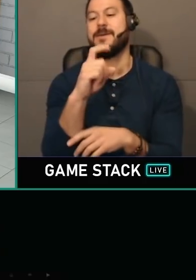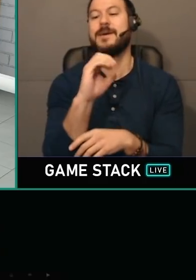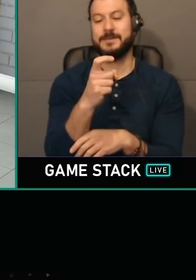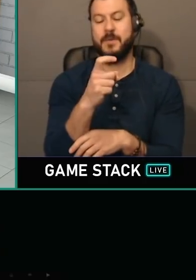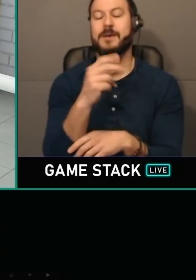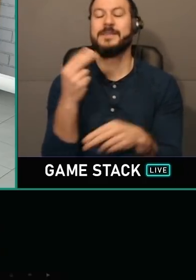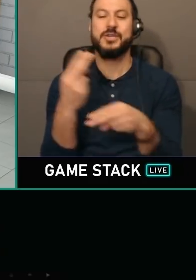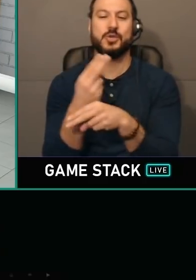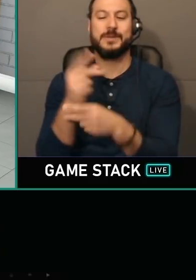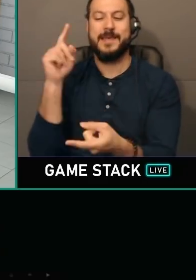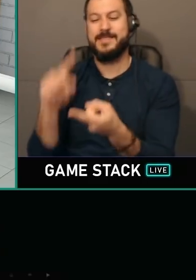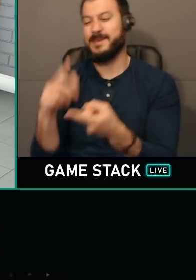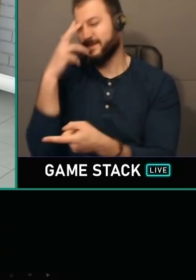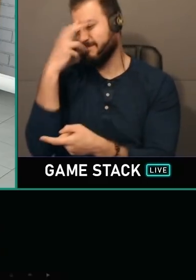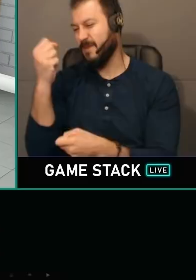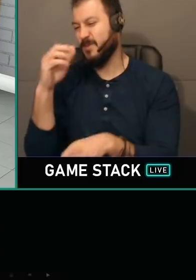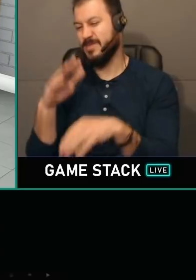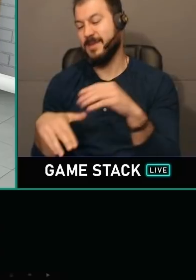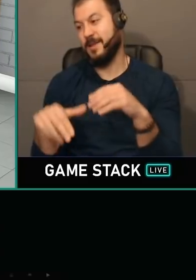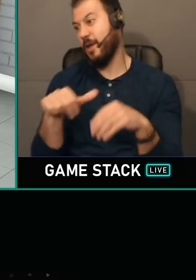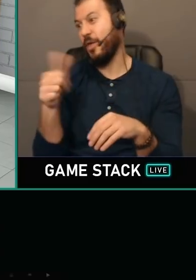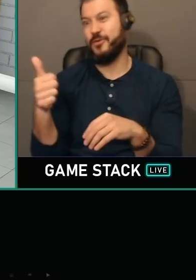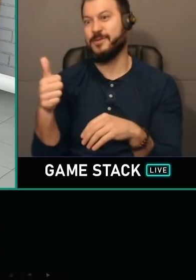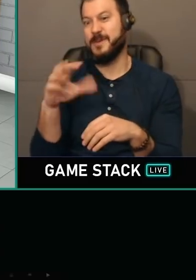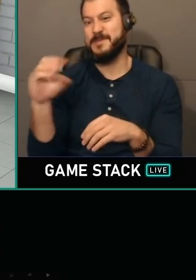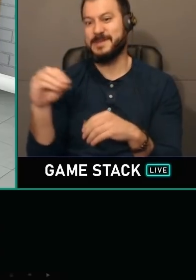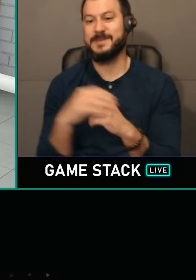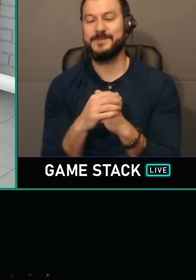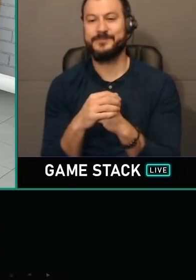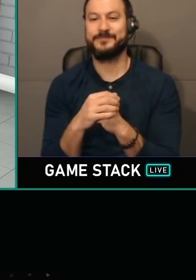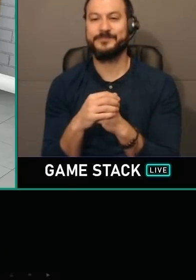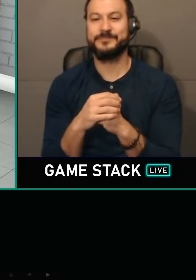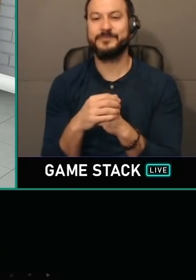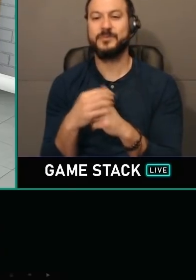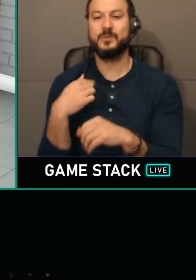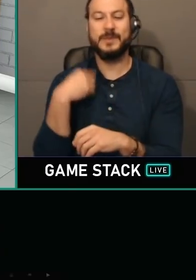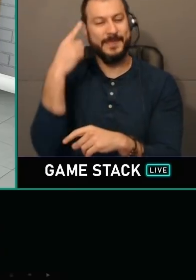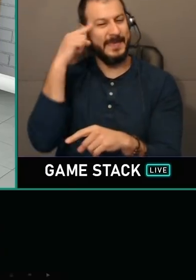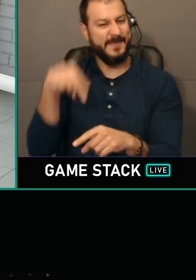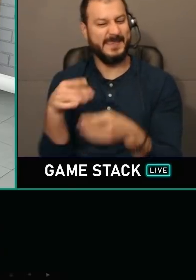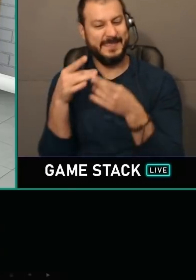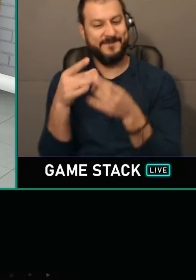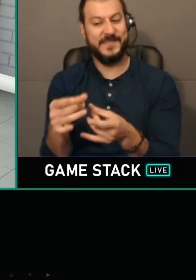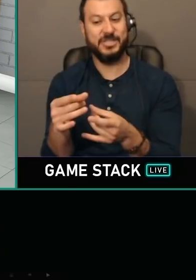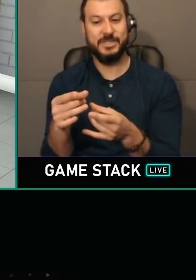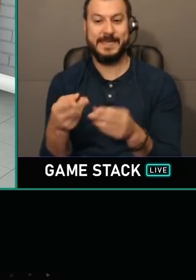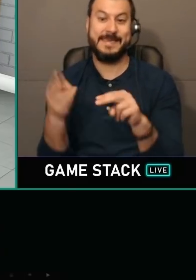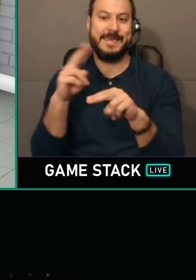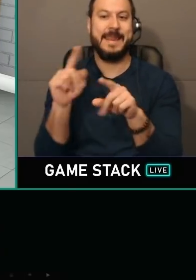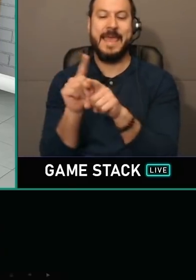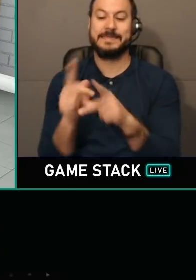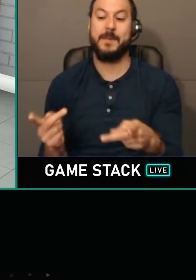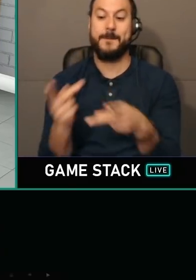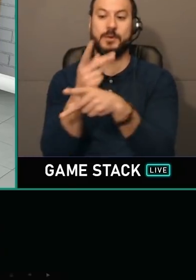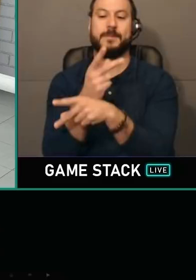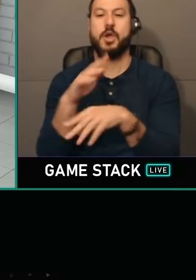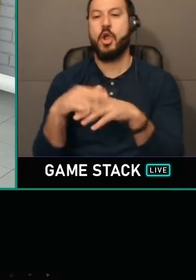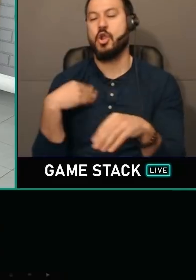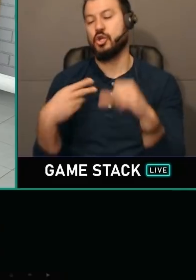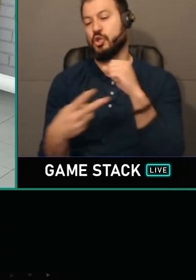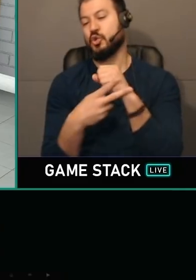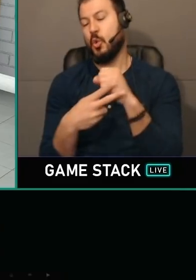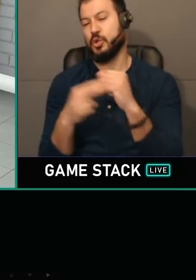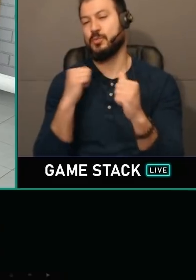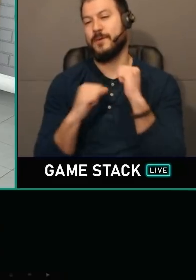less memory than on competing platforms. We think of this efficiency gain as a multiplier on our storage performance and